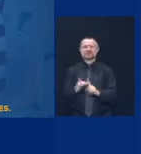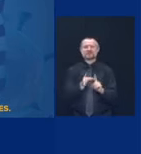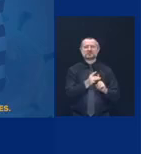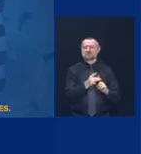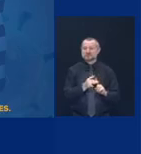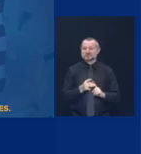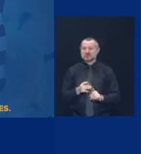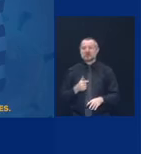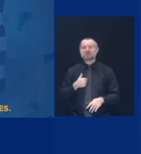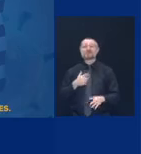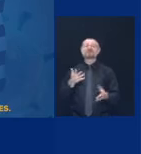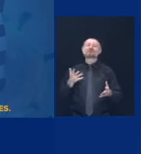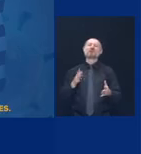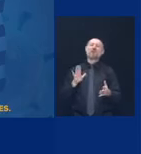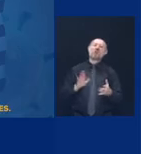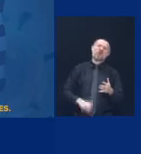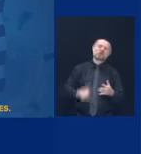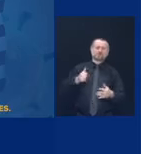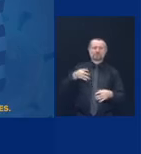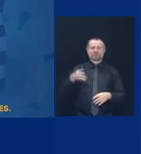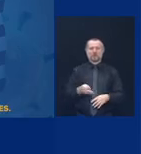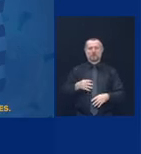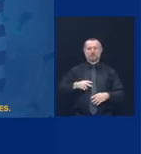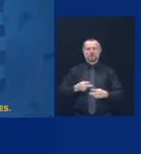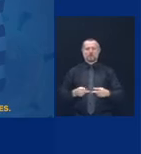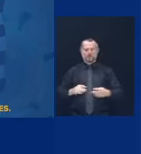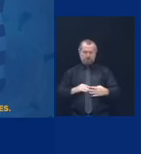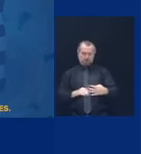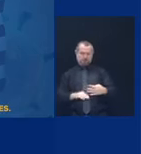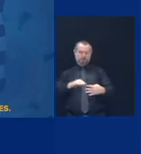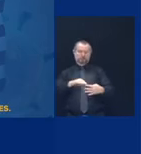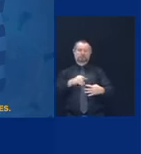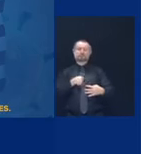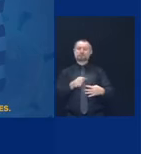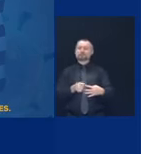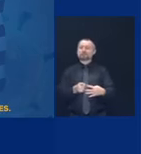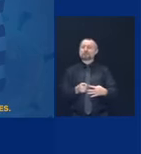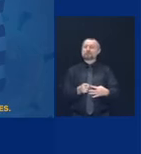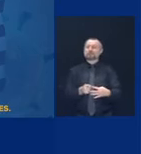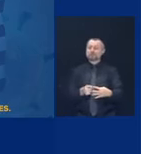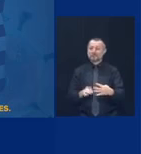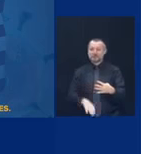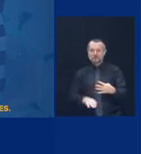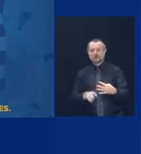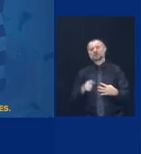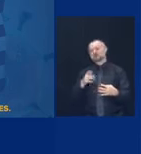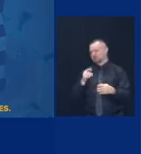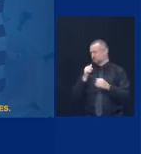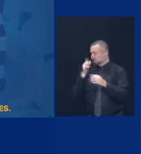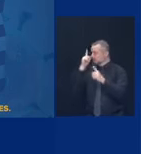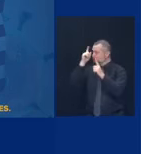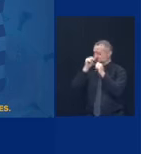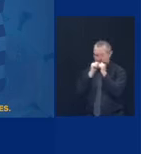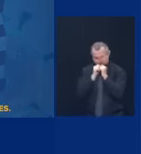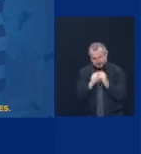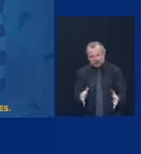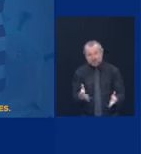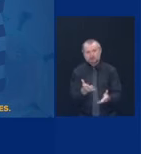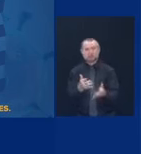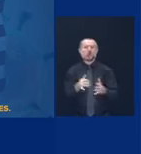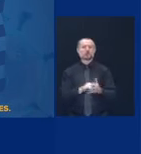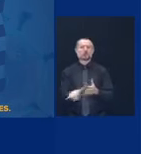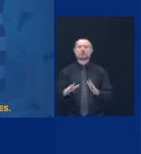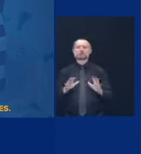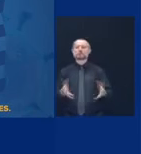lowest infection rate in the United States of America. God bless New Yorkers. The only states with a lower infection